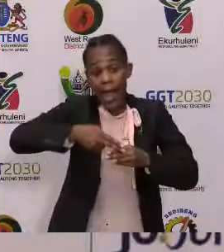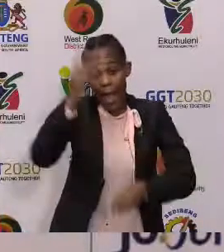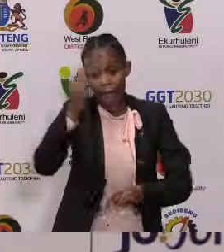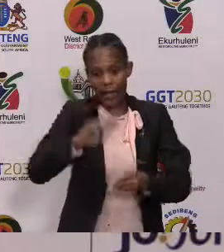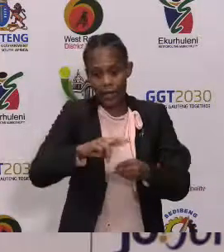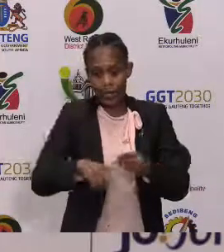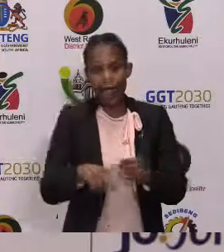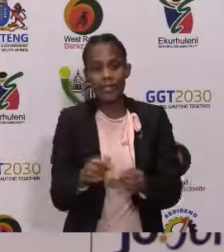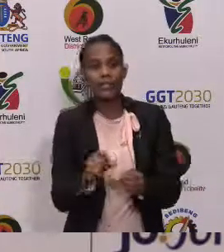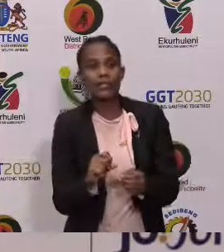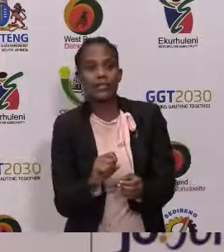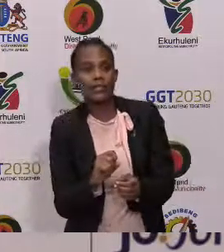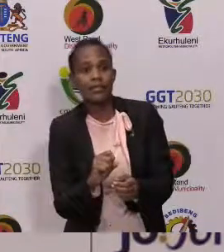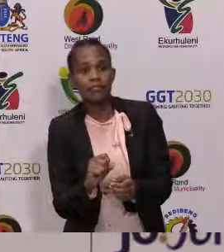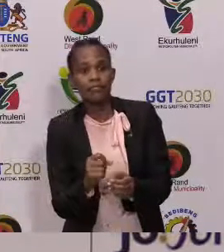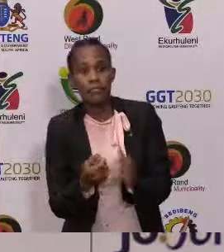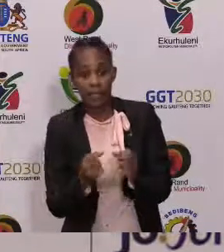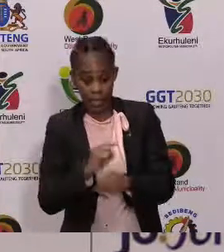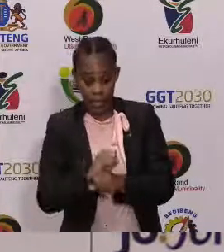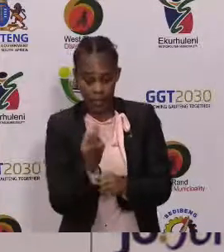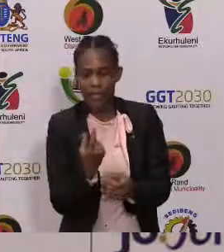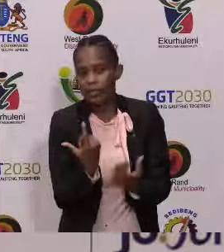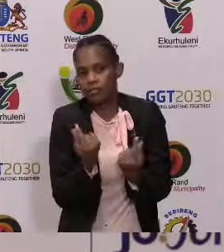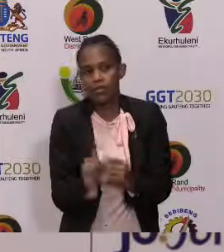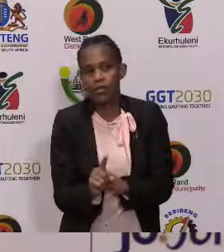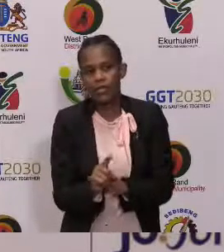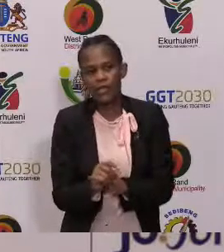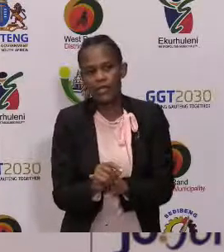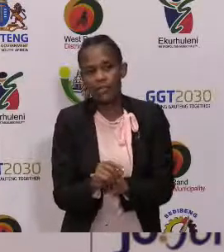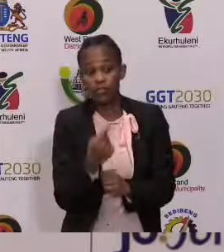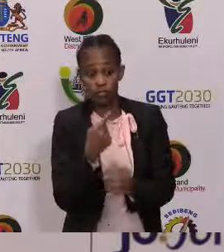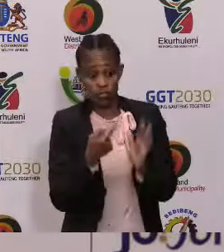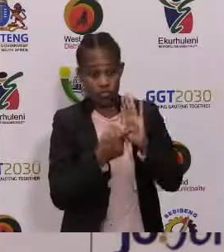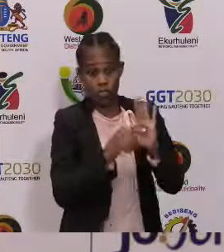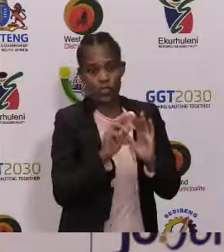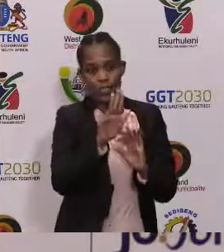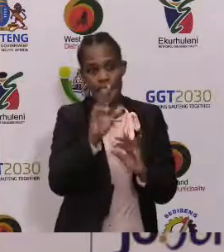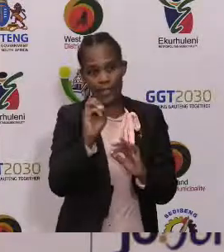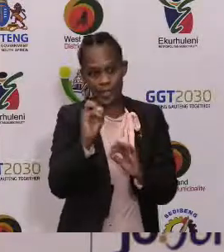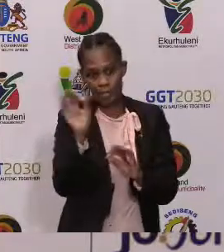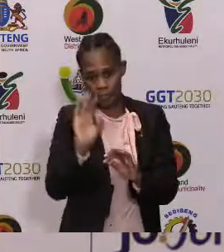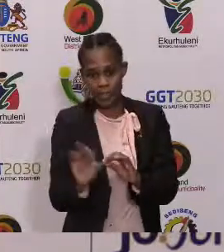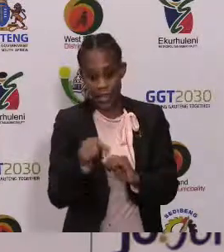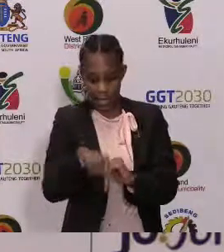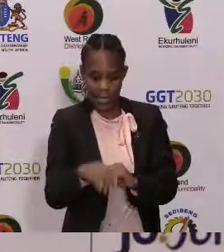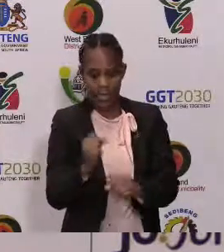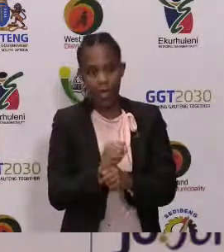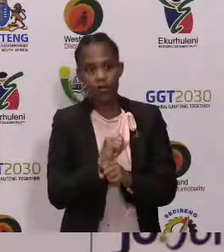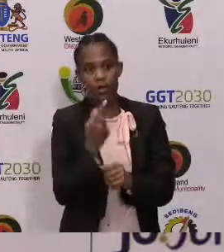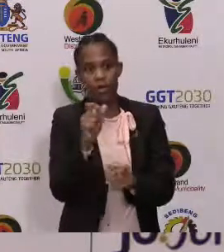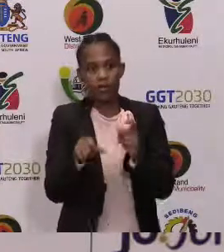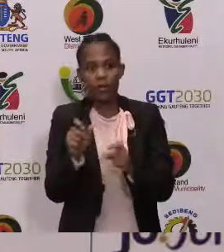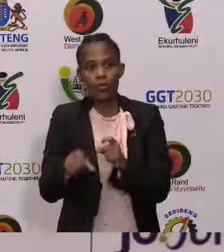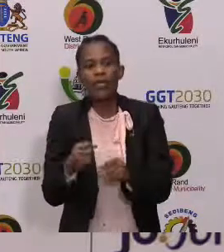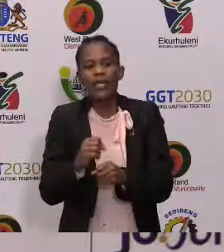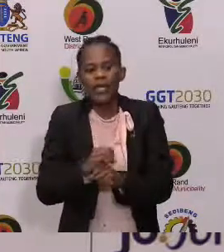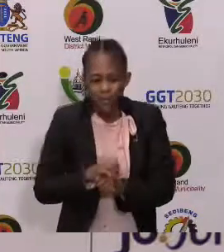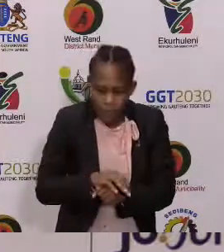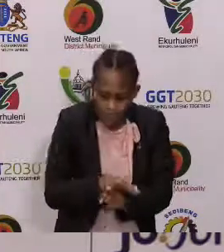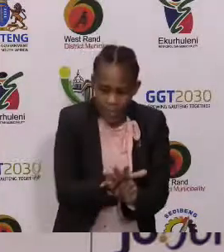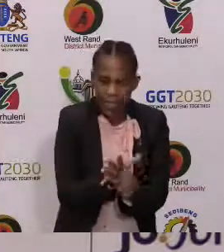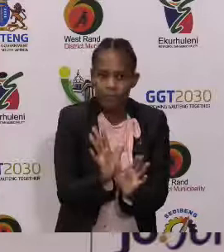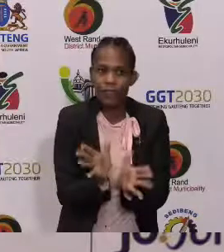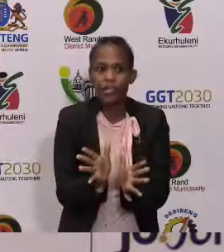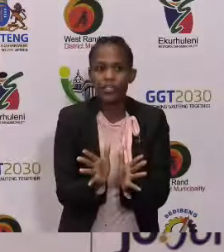What we see in Gauteng is that 19% of the population in Gauteng were infected